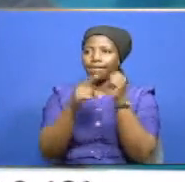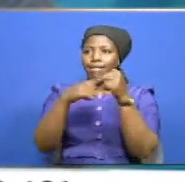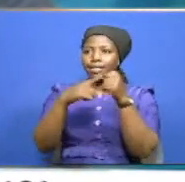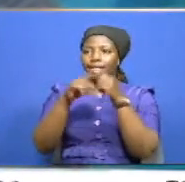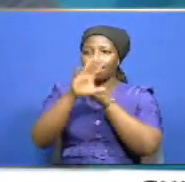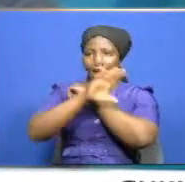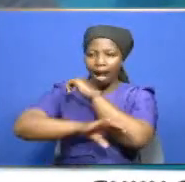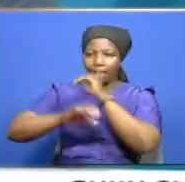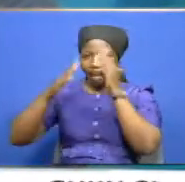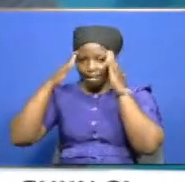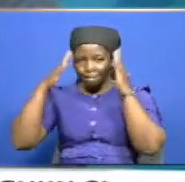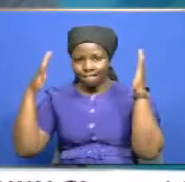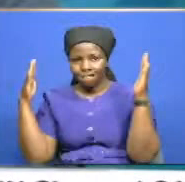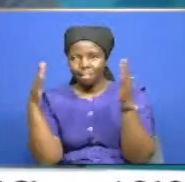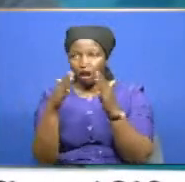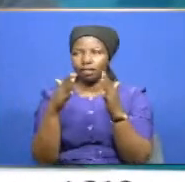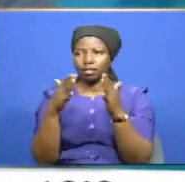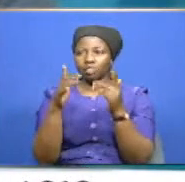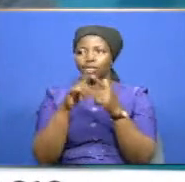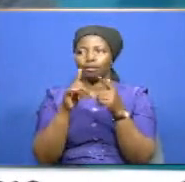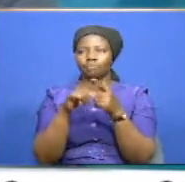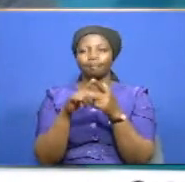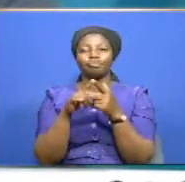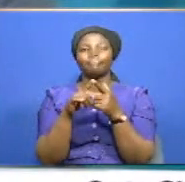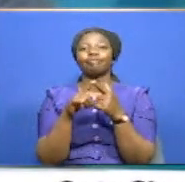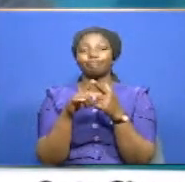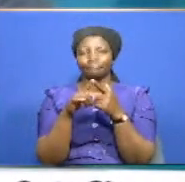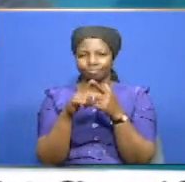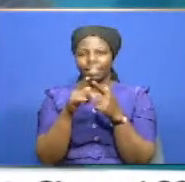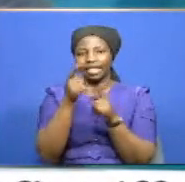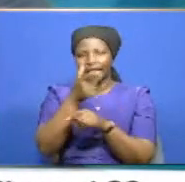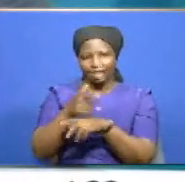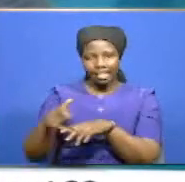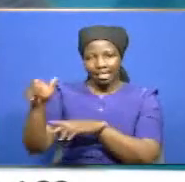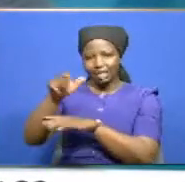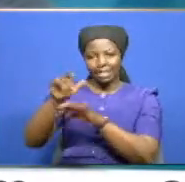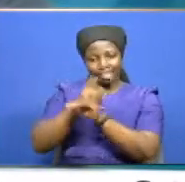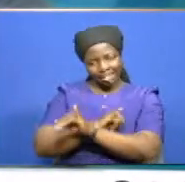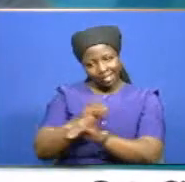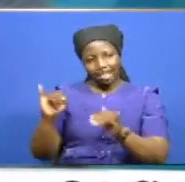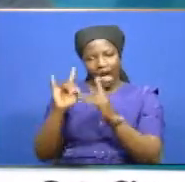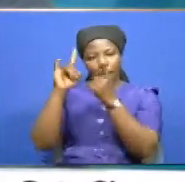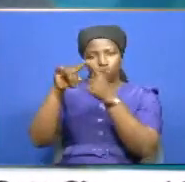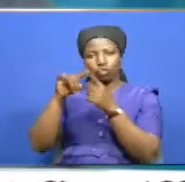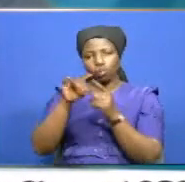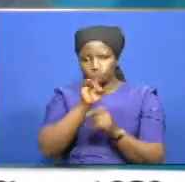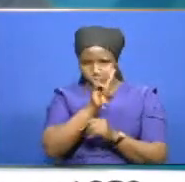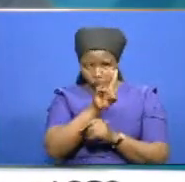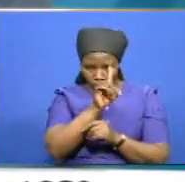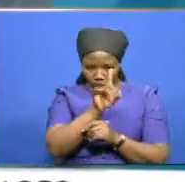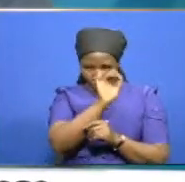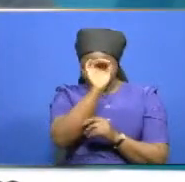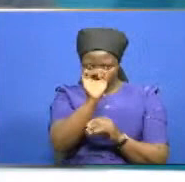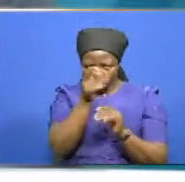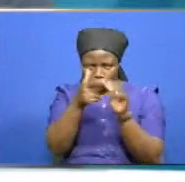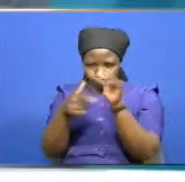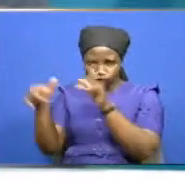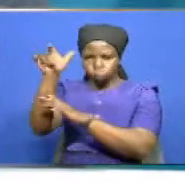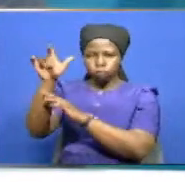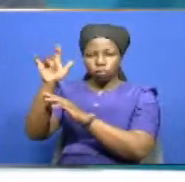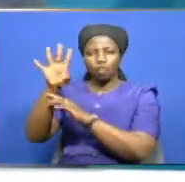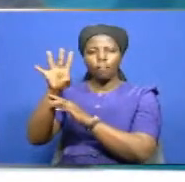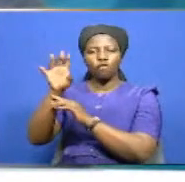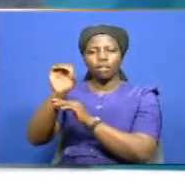is committed to increase Kenyan sanitation 21% to 40%